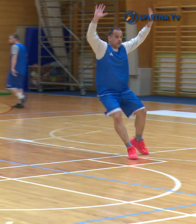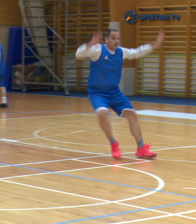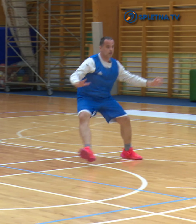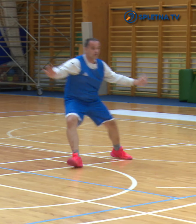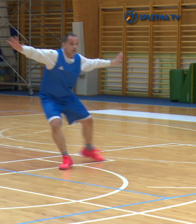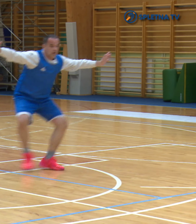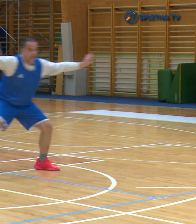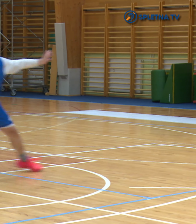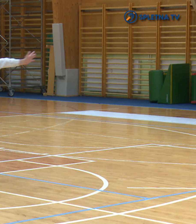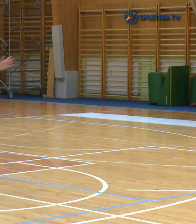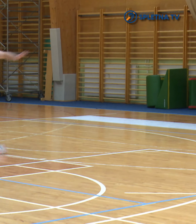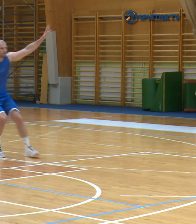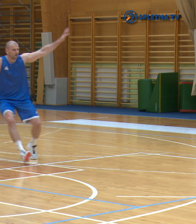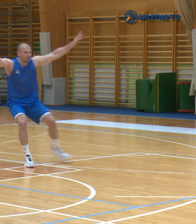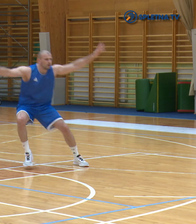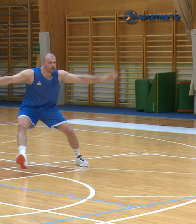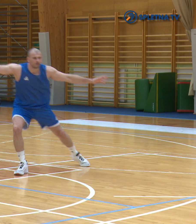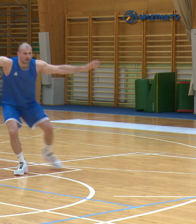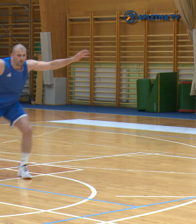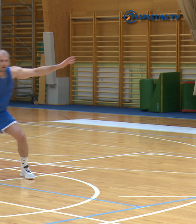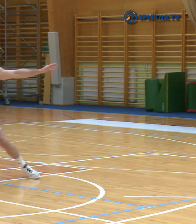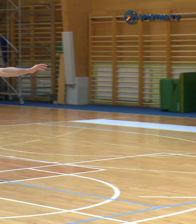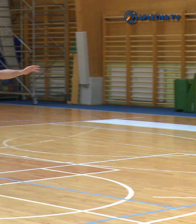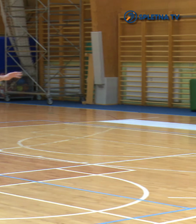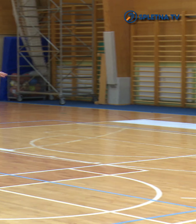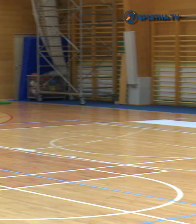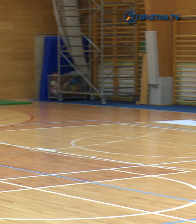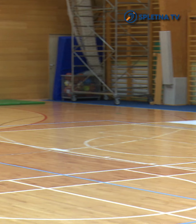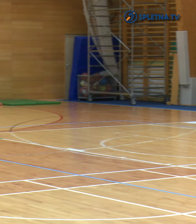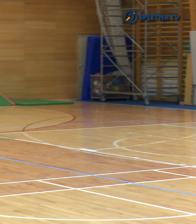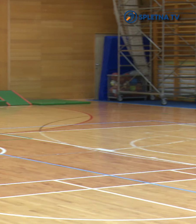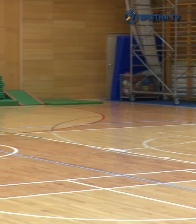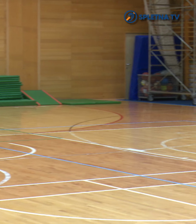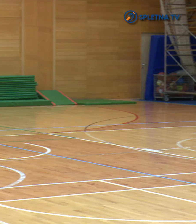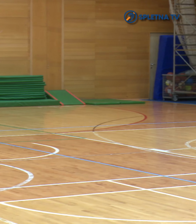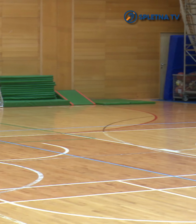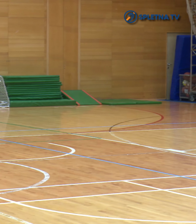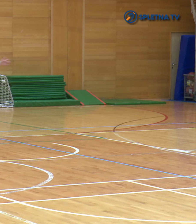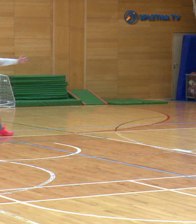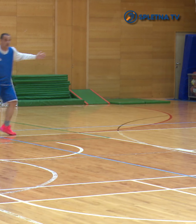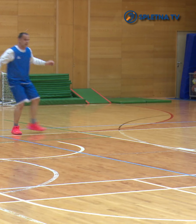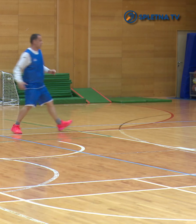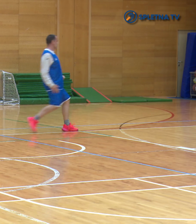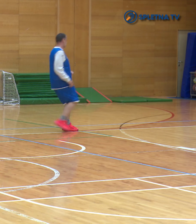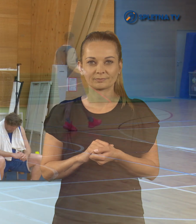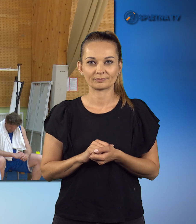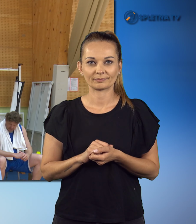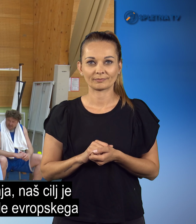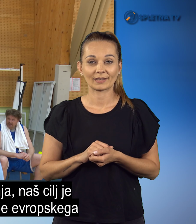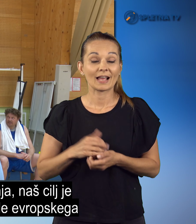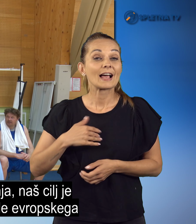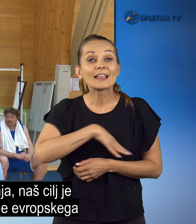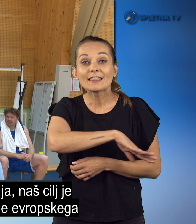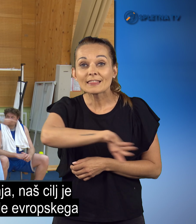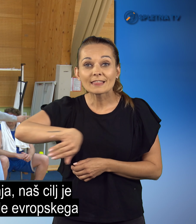just staring at the screen every day and night. I miss the rush of living.